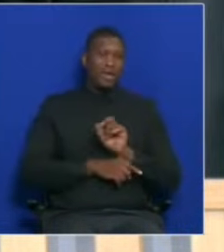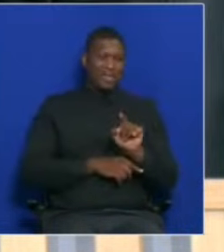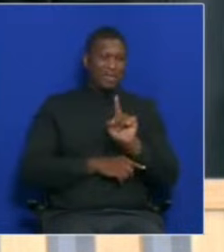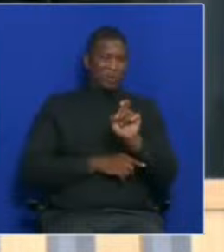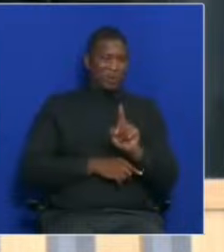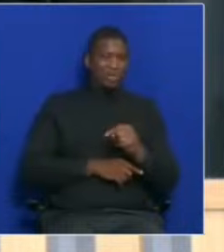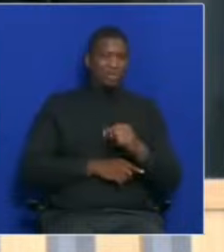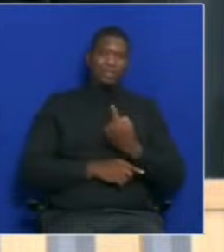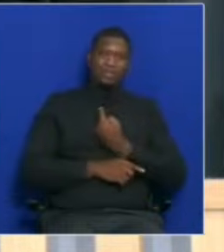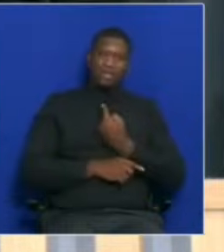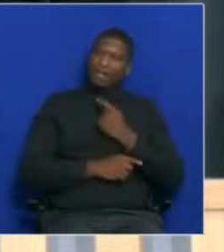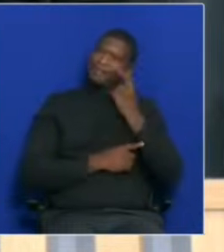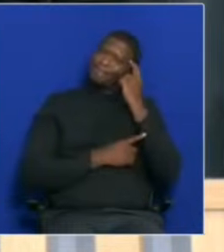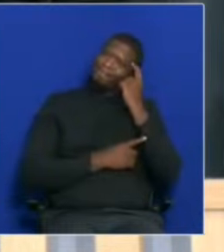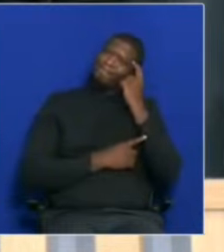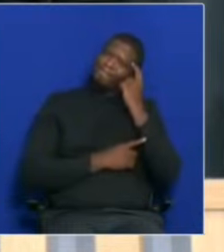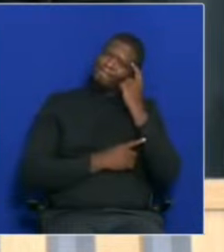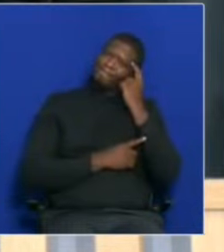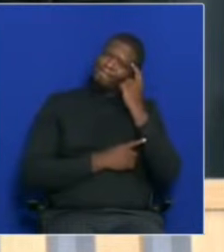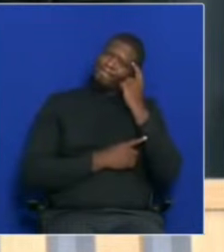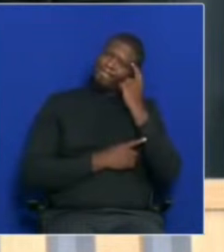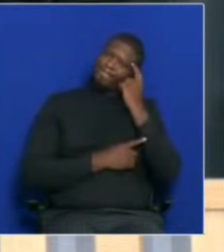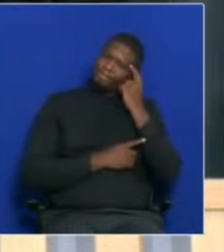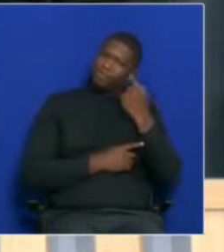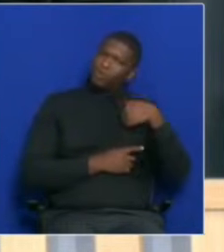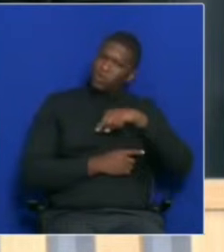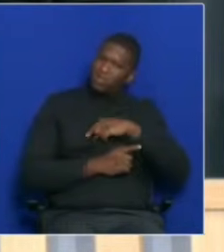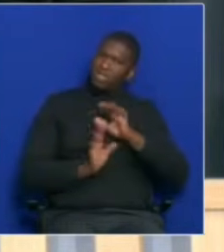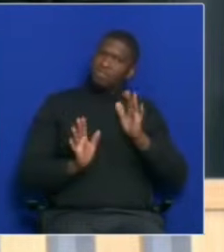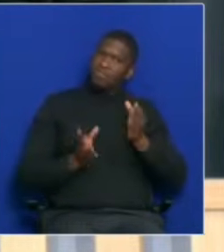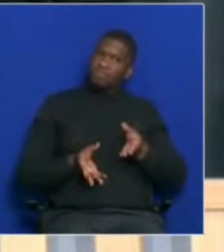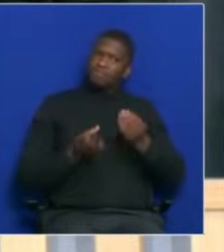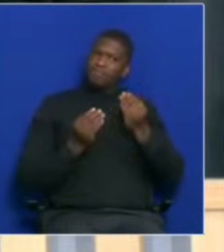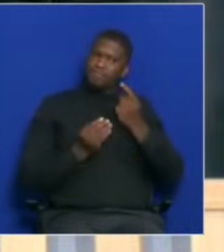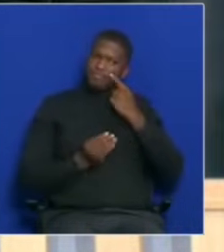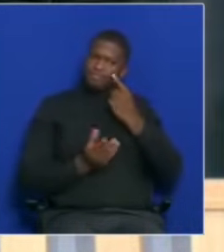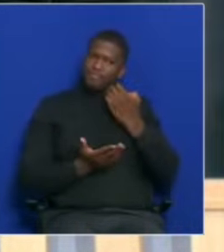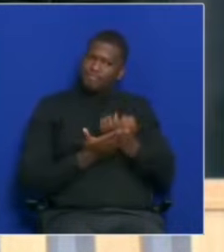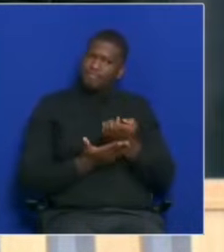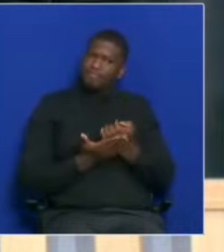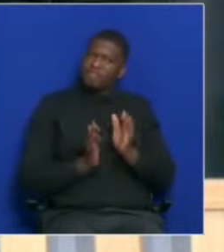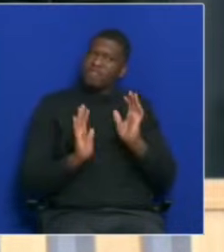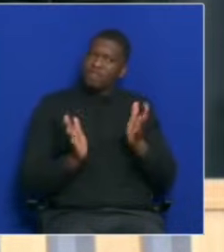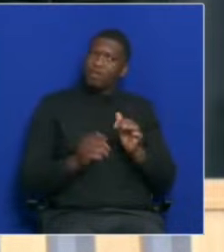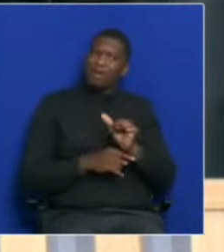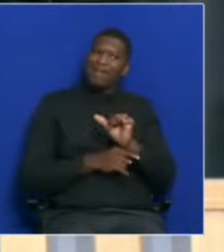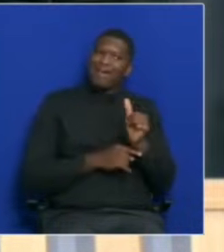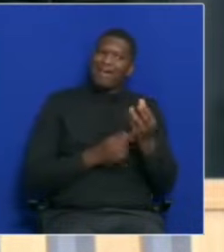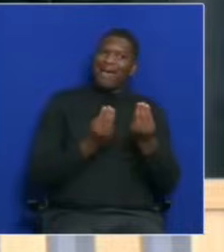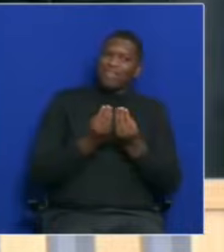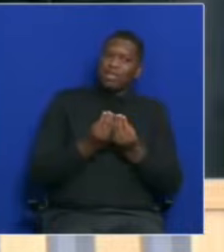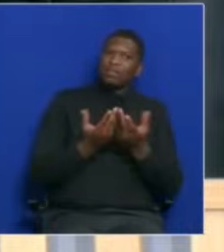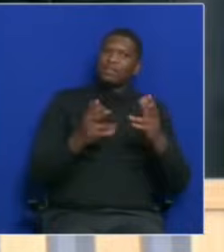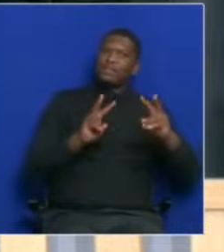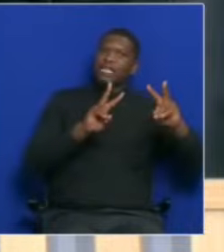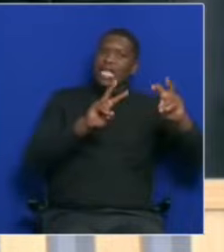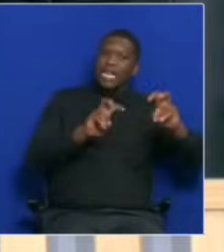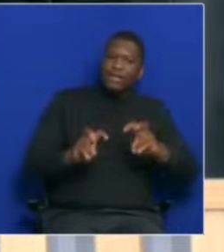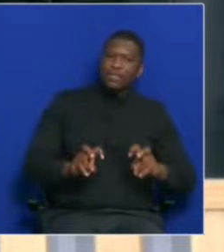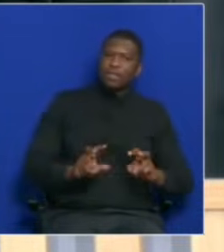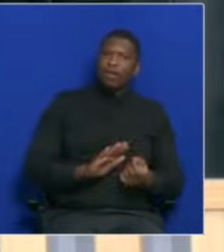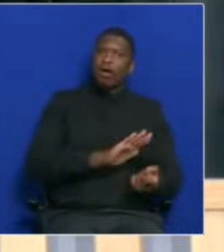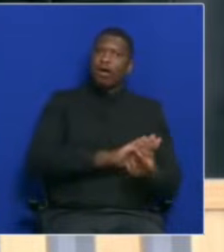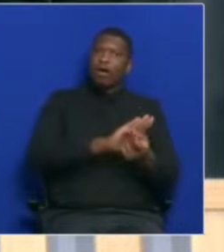that we've had evidence here, but what else was being investigated off the books that you will not find on record